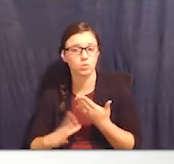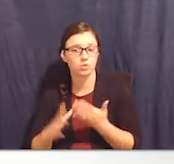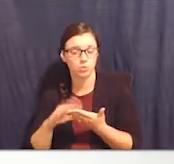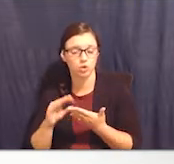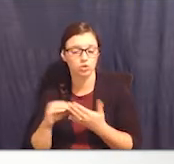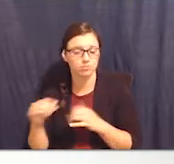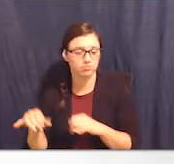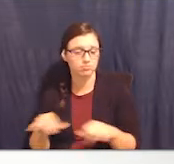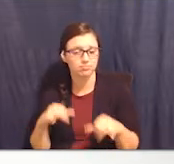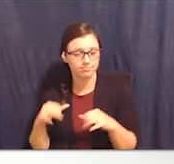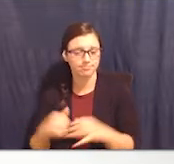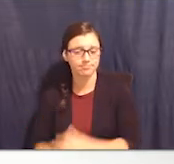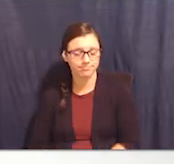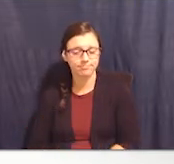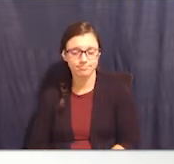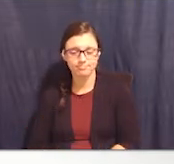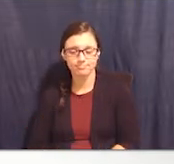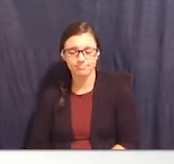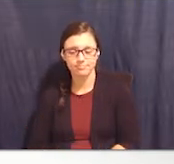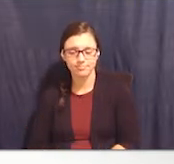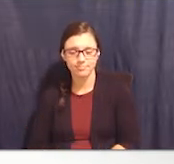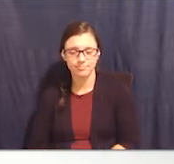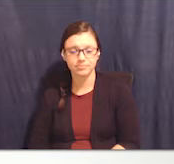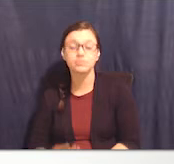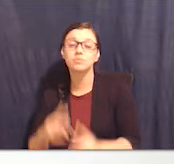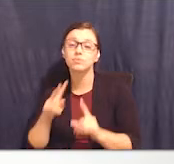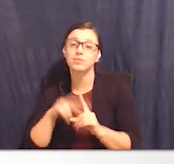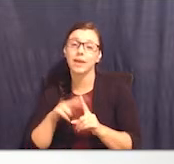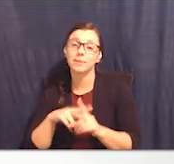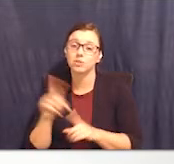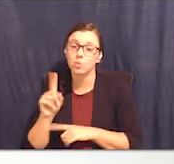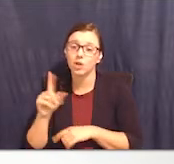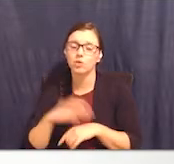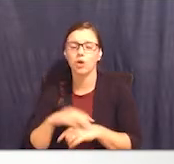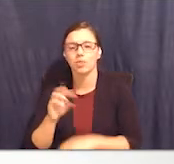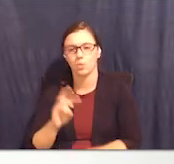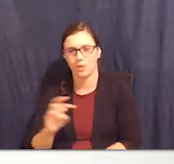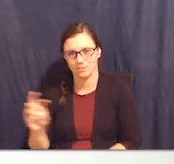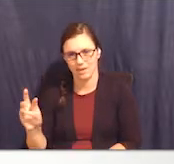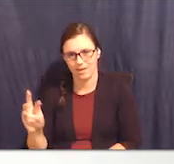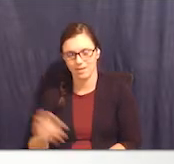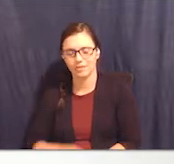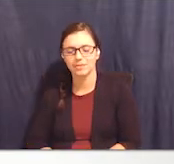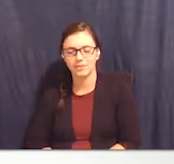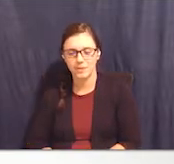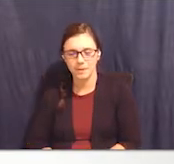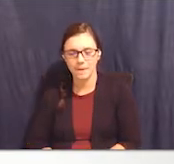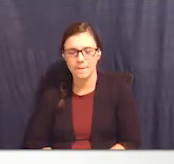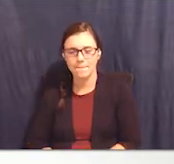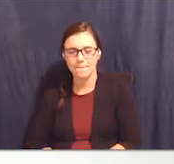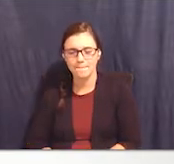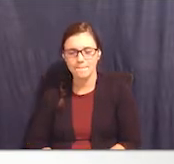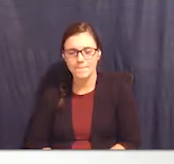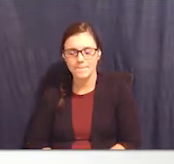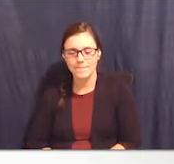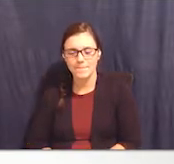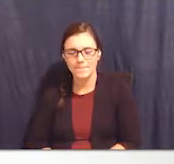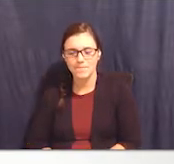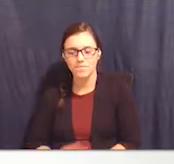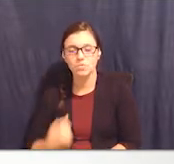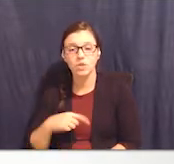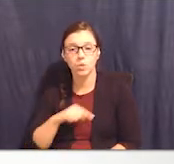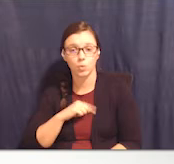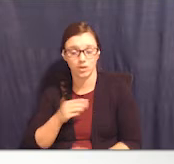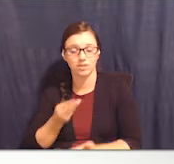provide them materials that they can use to teach these skills in a team-like,